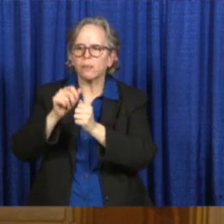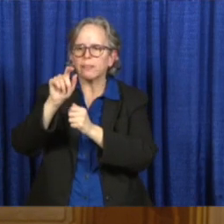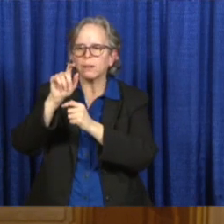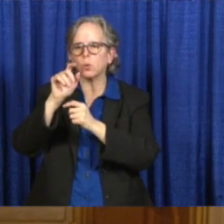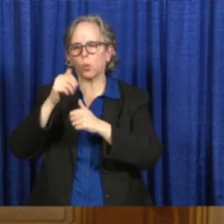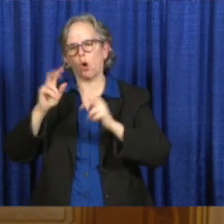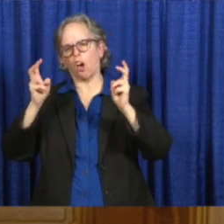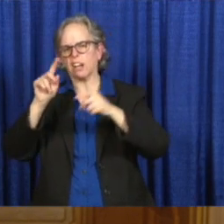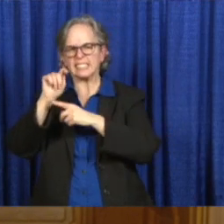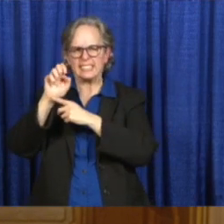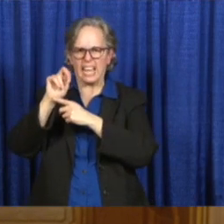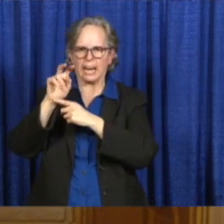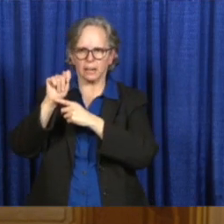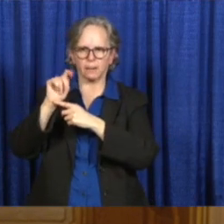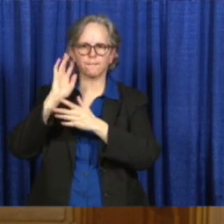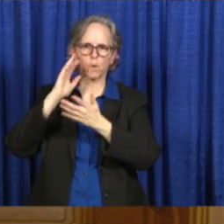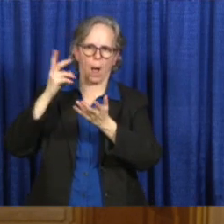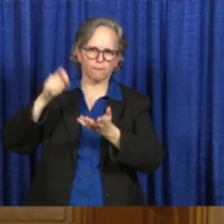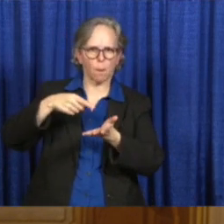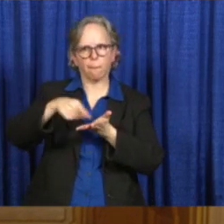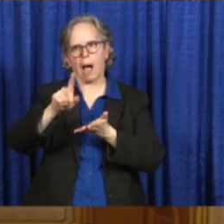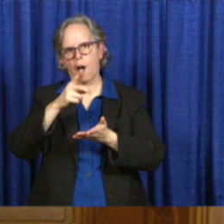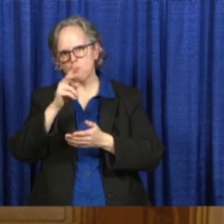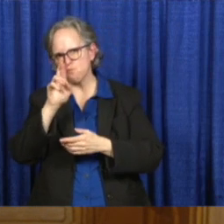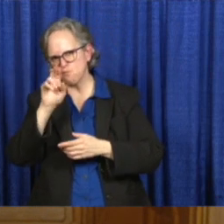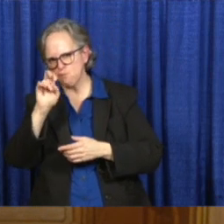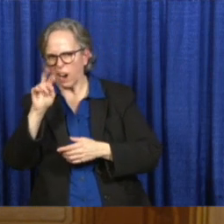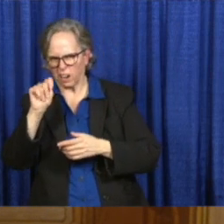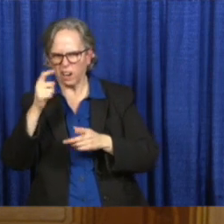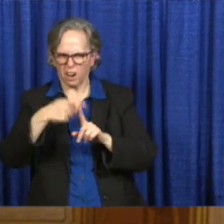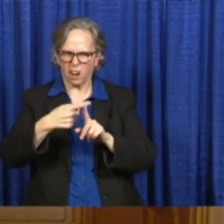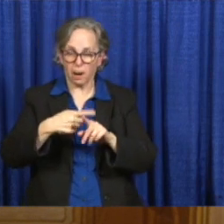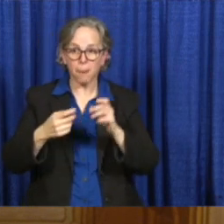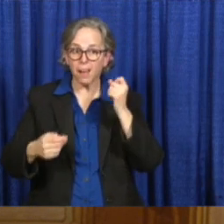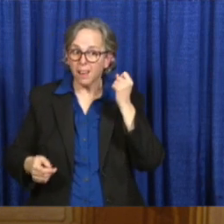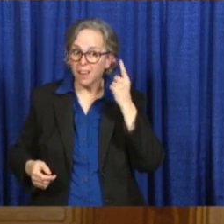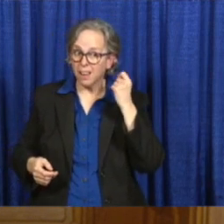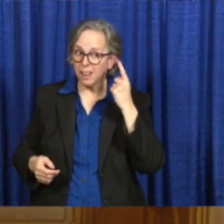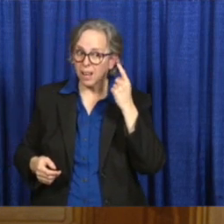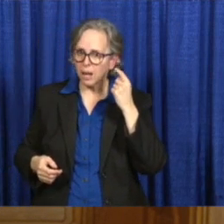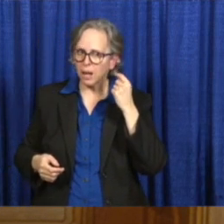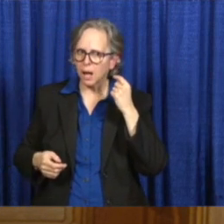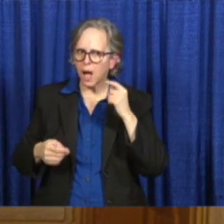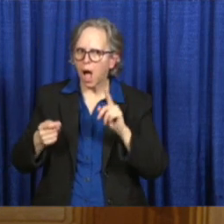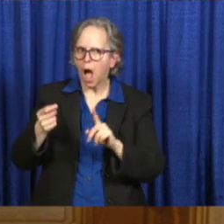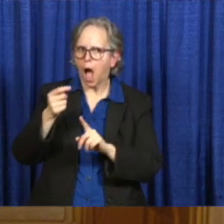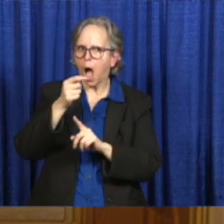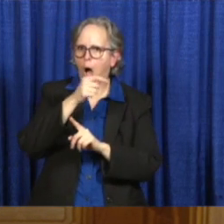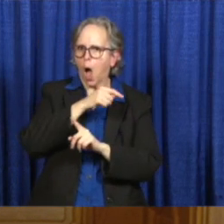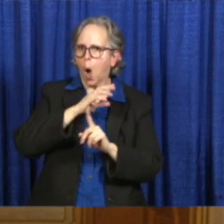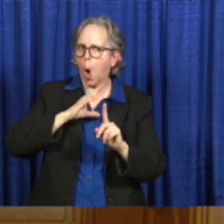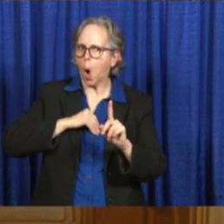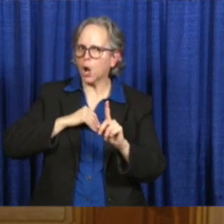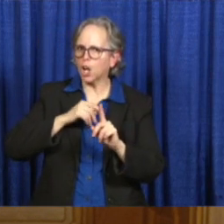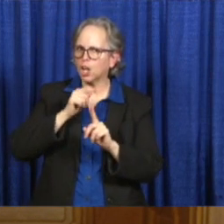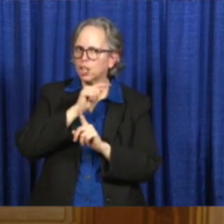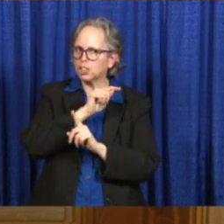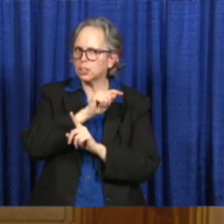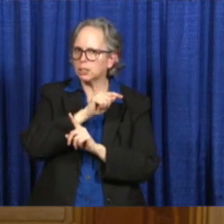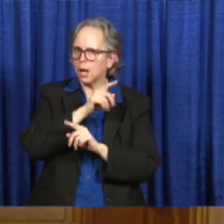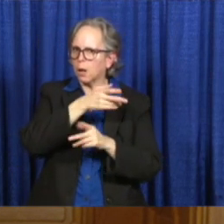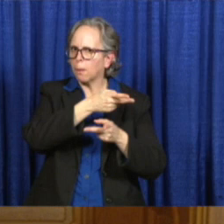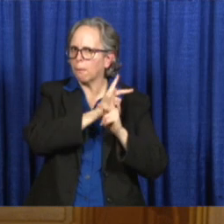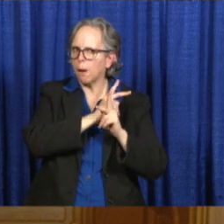when we looked at the cascading effect that could happen, as John talked about, we felt that this